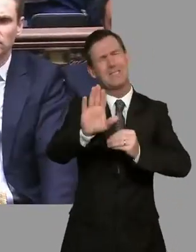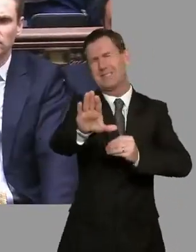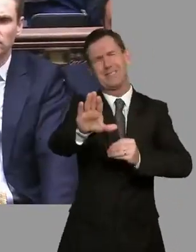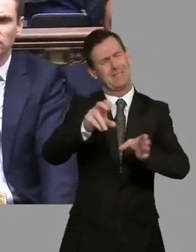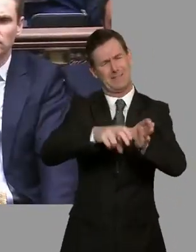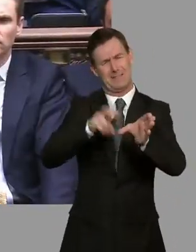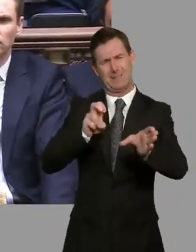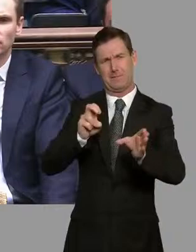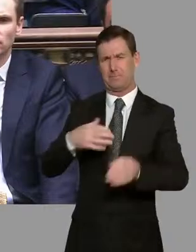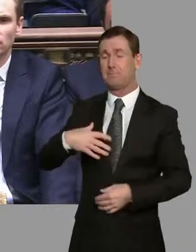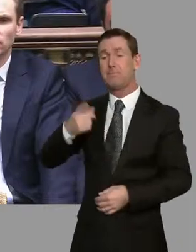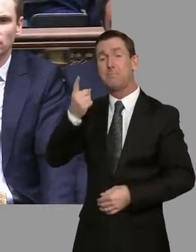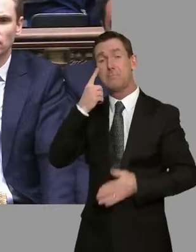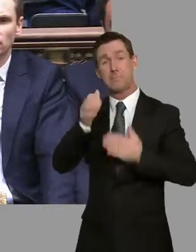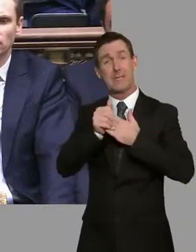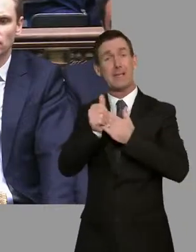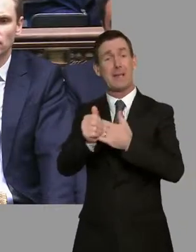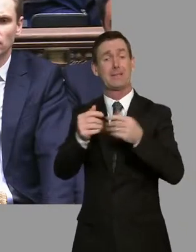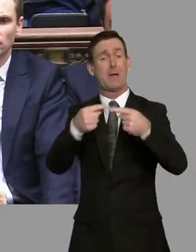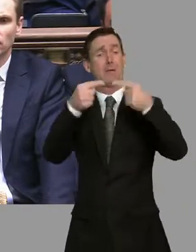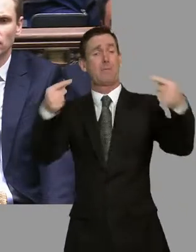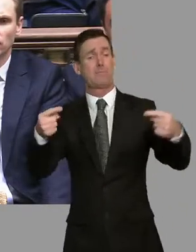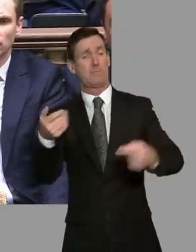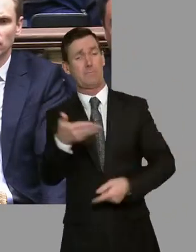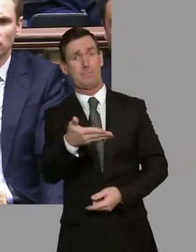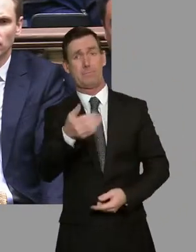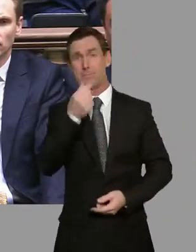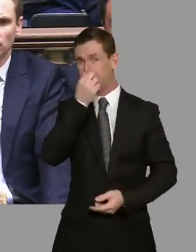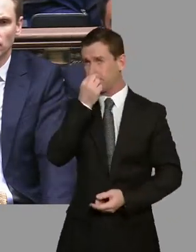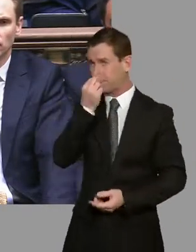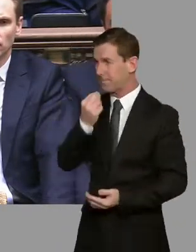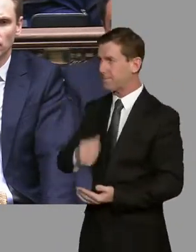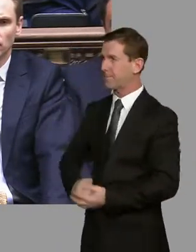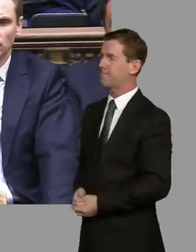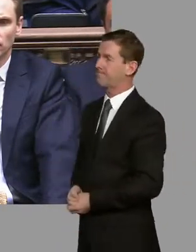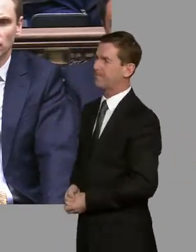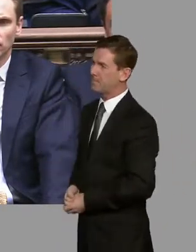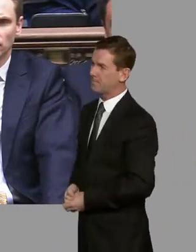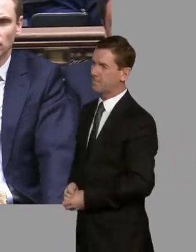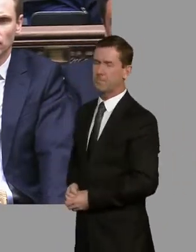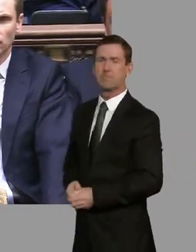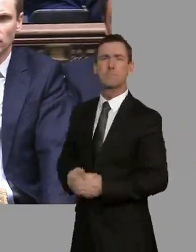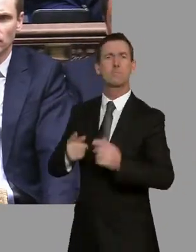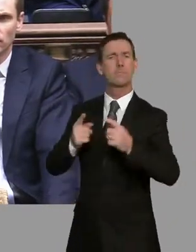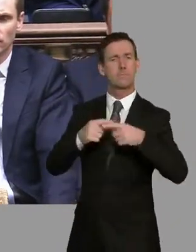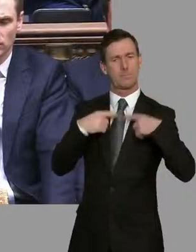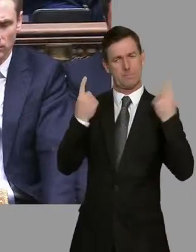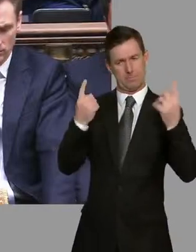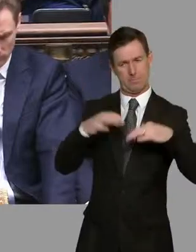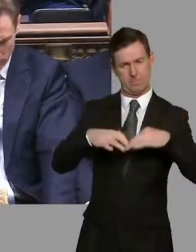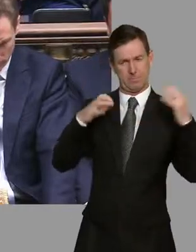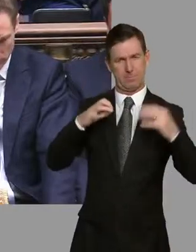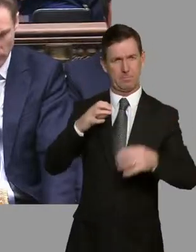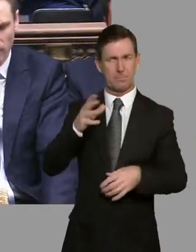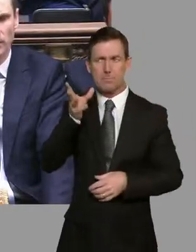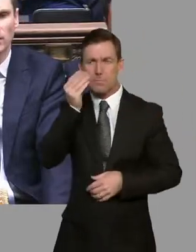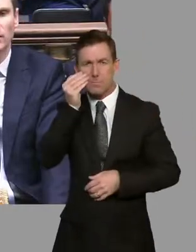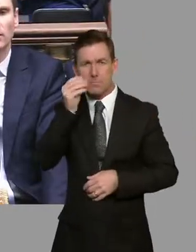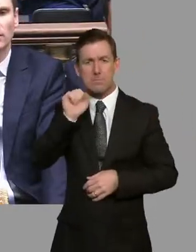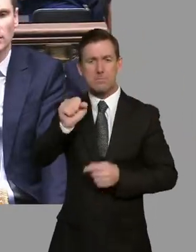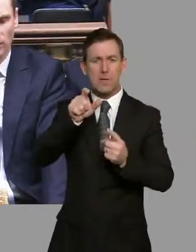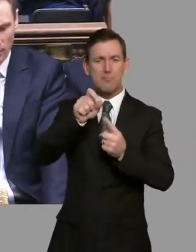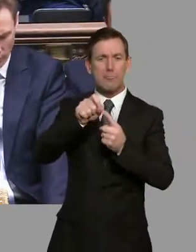Mr. Speaker, the whole House has heard that the Prime Minister lost his brother during the Christmas period. So can I offer him, on behalf of my party,